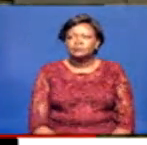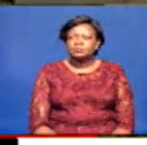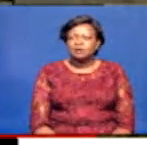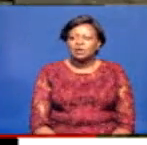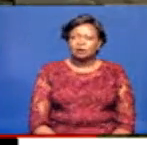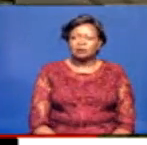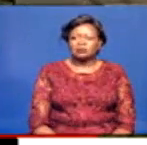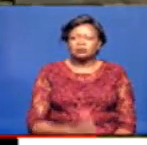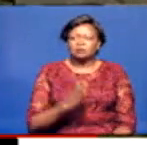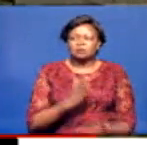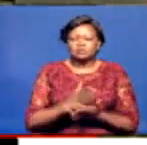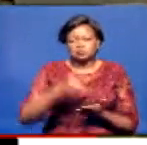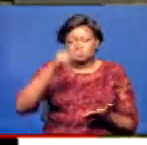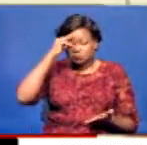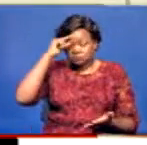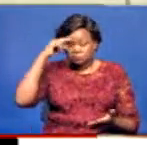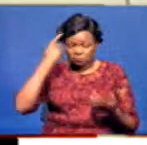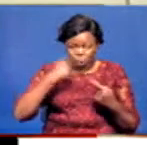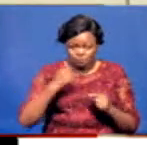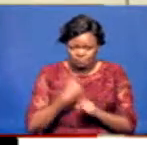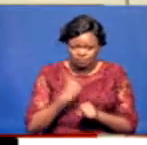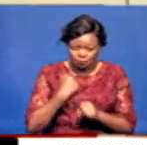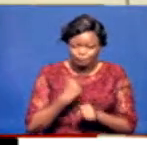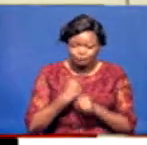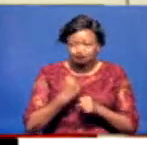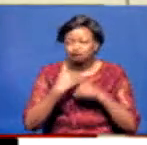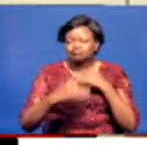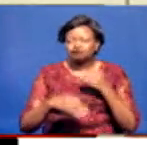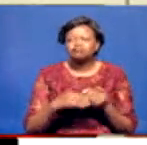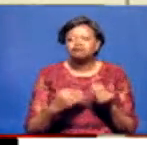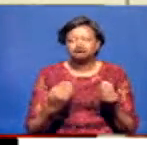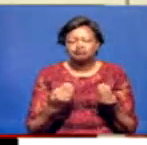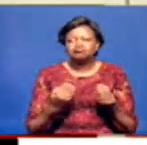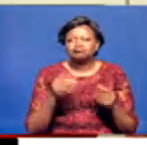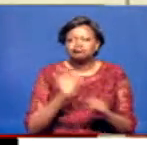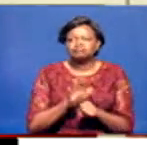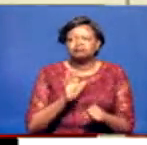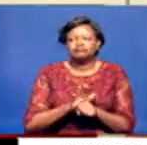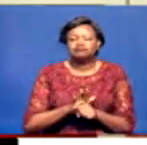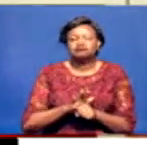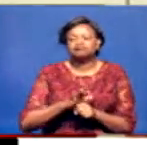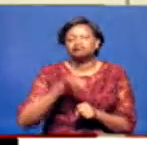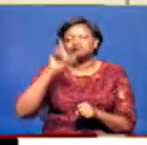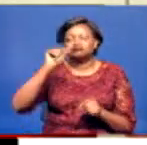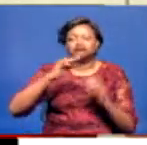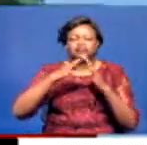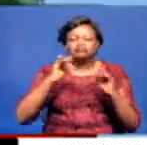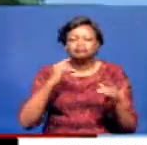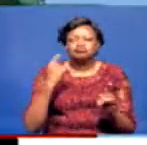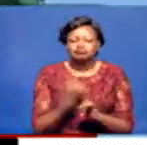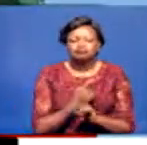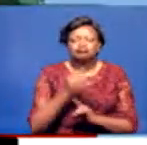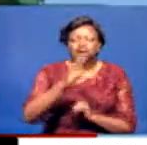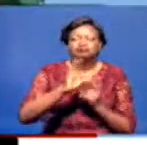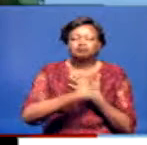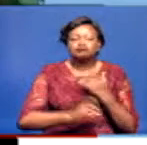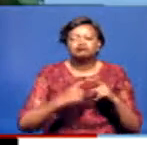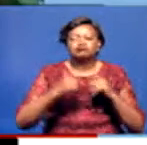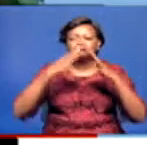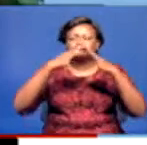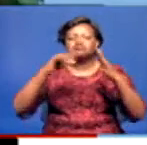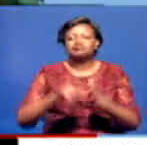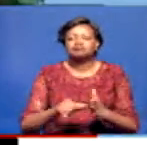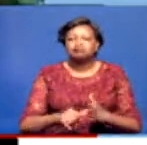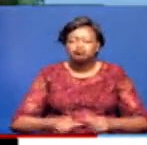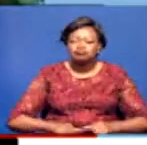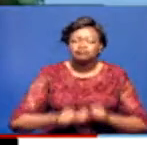Despite the government's effort to construct thousands of affordable houses in various parts of the country, the housing crisis remains a